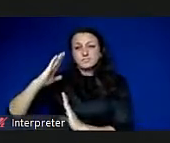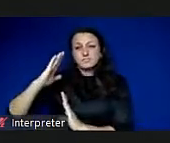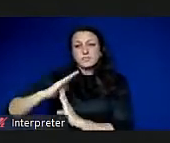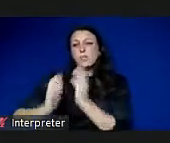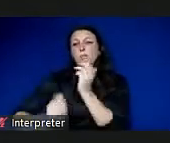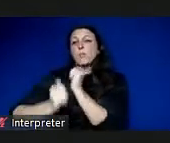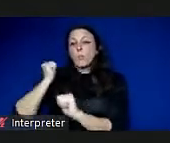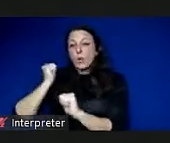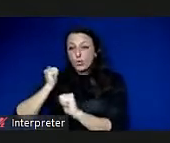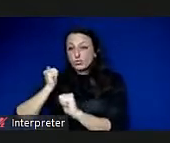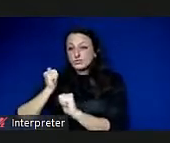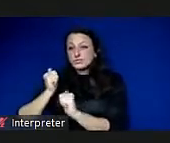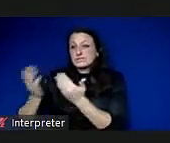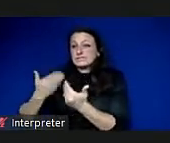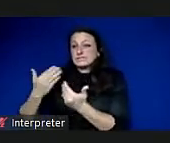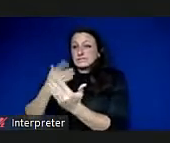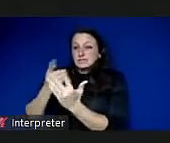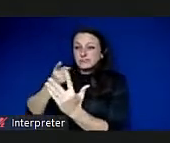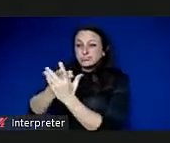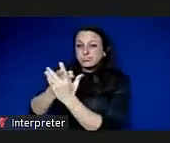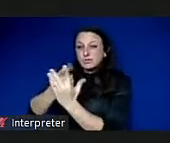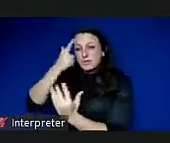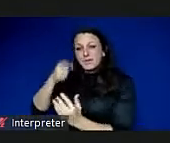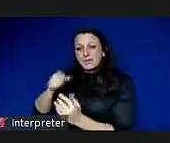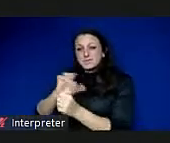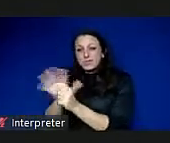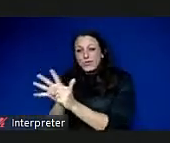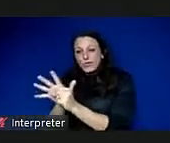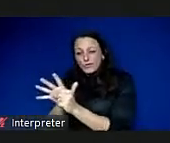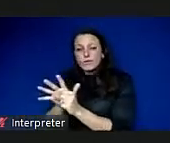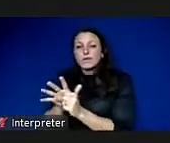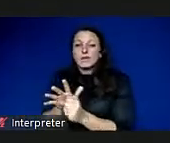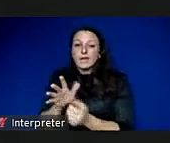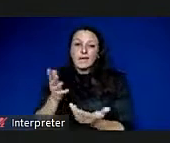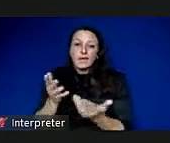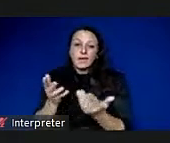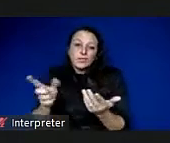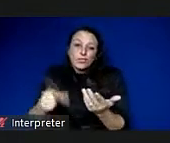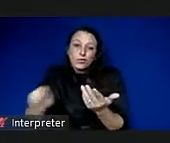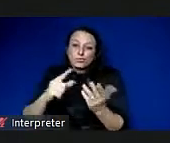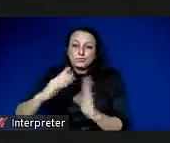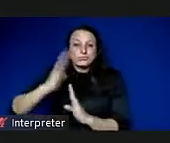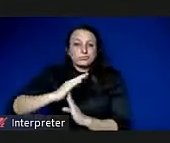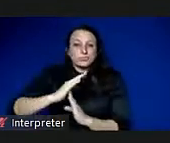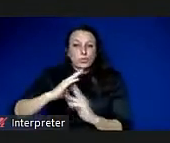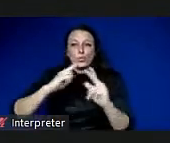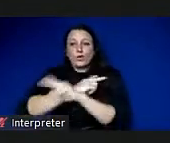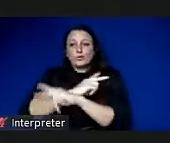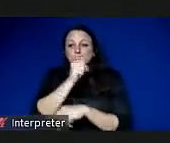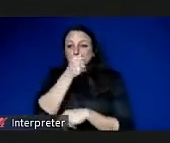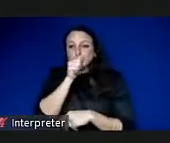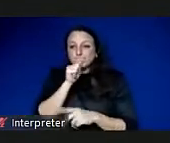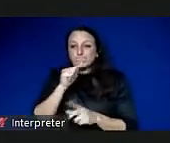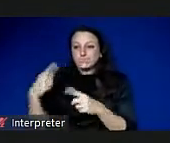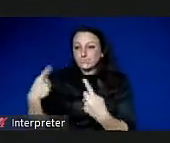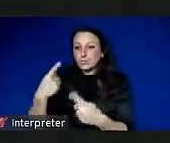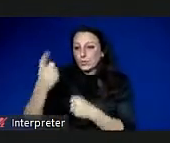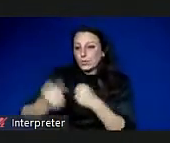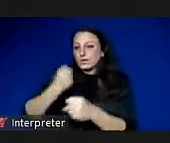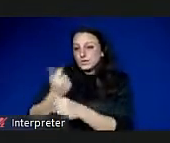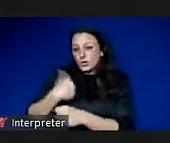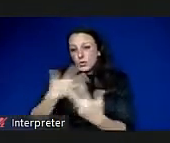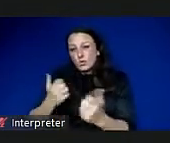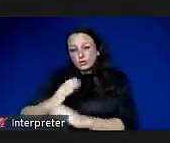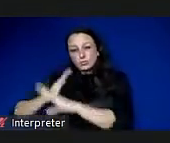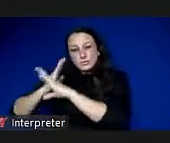COVID, and those who have in many ways suffered the most over the course of the last year. You know, as